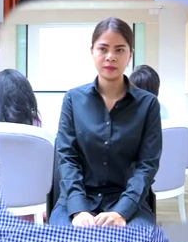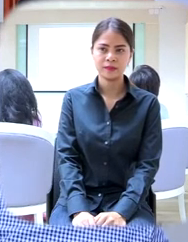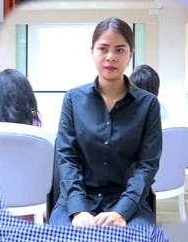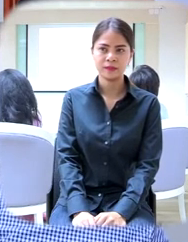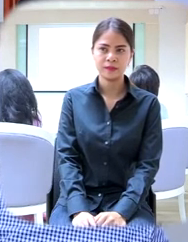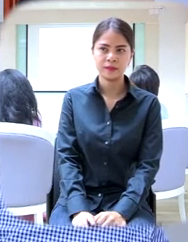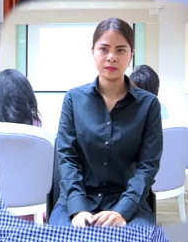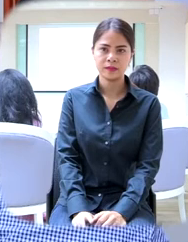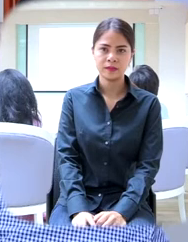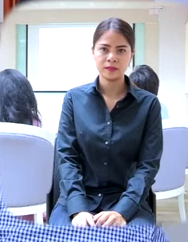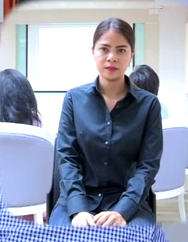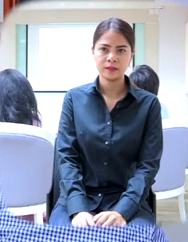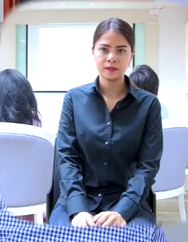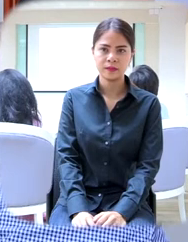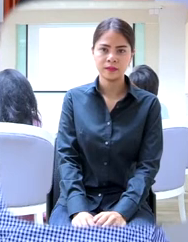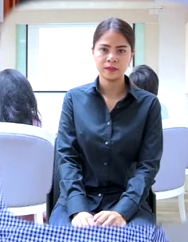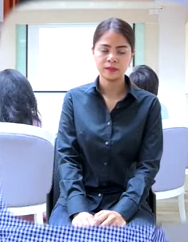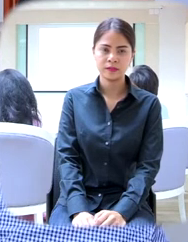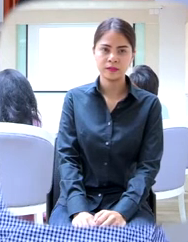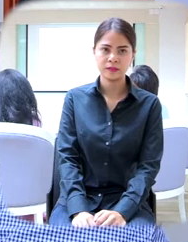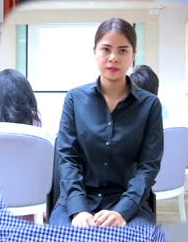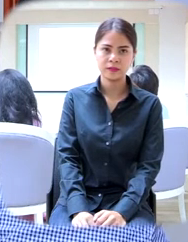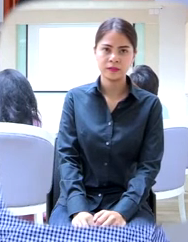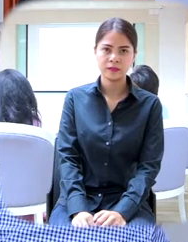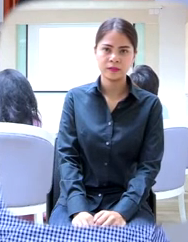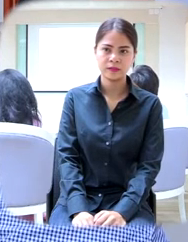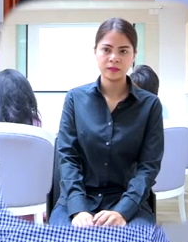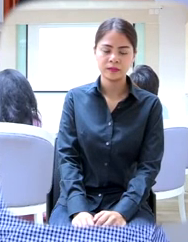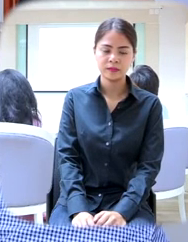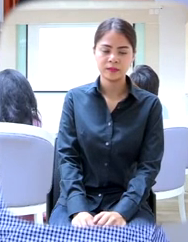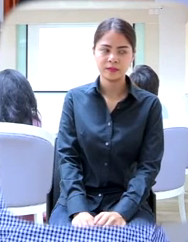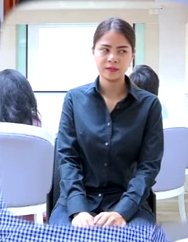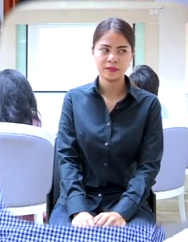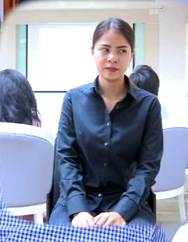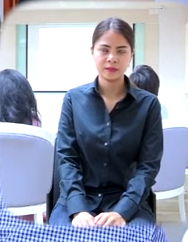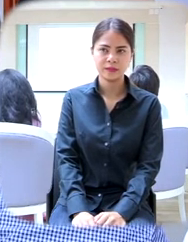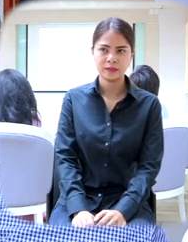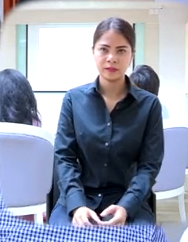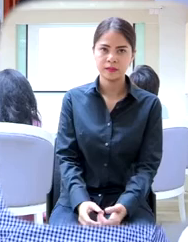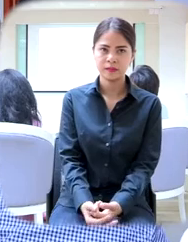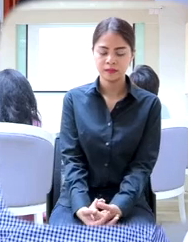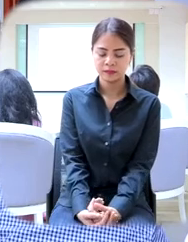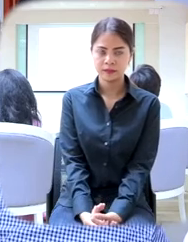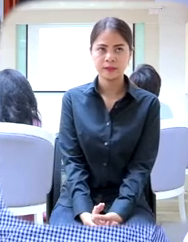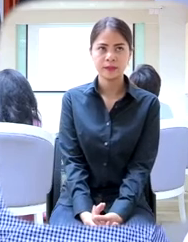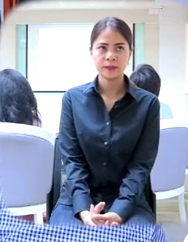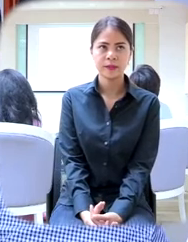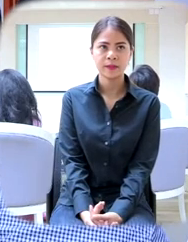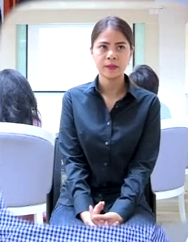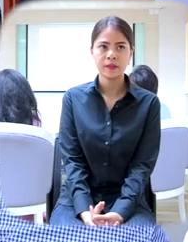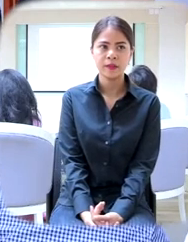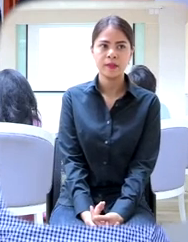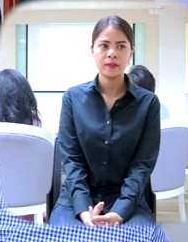So this presentation stands firmly and proudly in the humanities. This is an age of